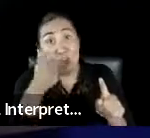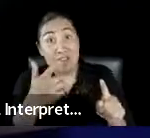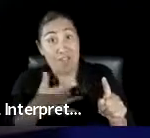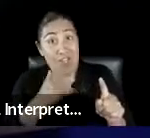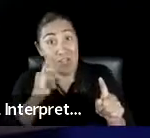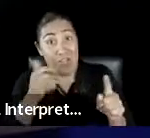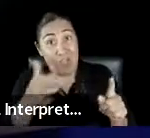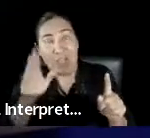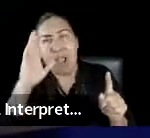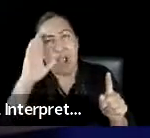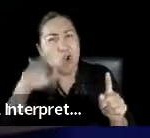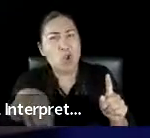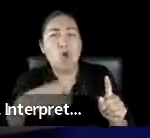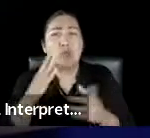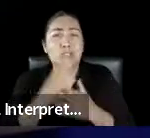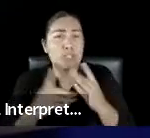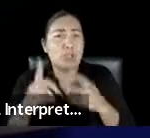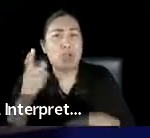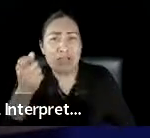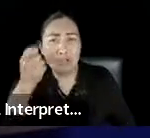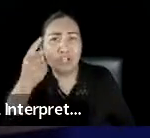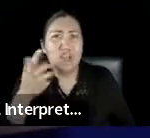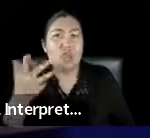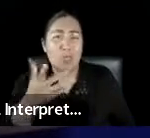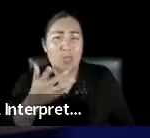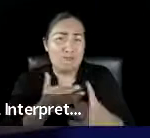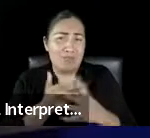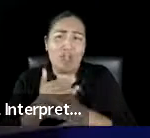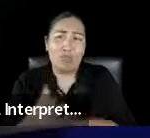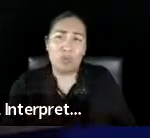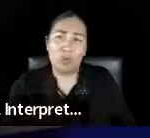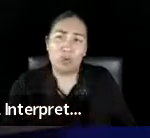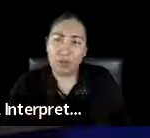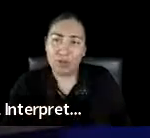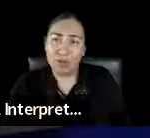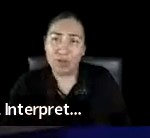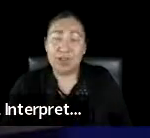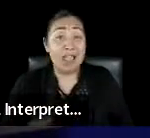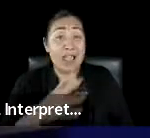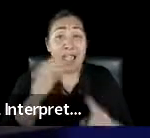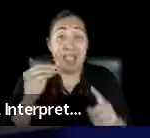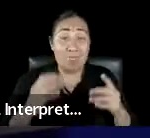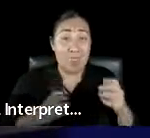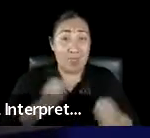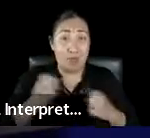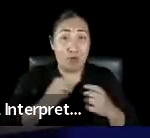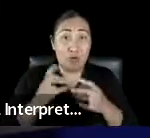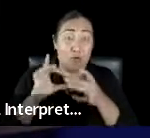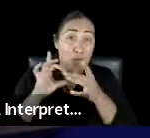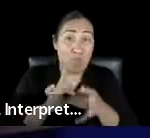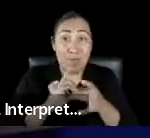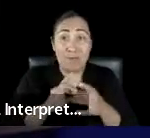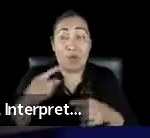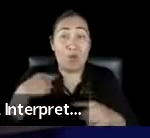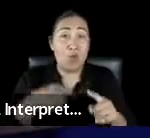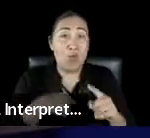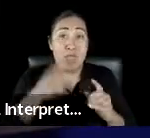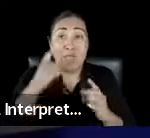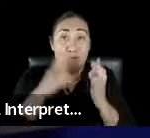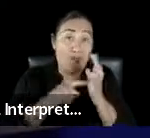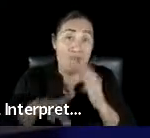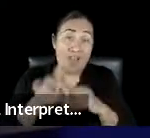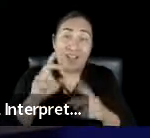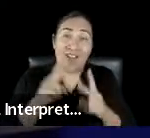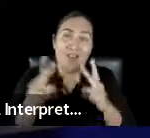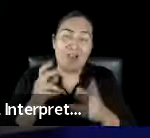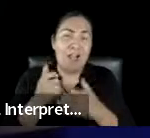way can know that someone else understands what they've gone through, and that emotional relatability we find is really